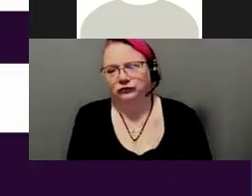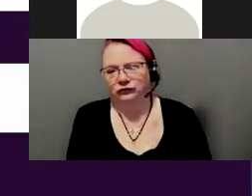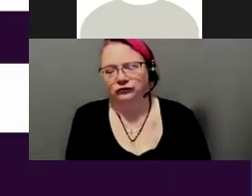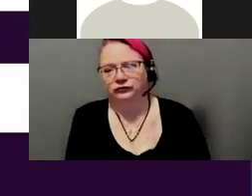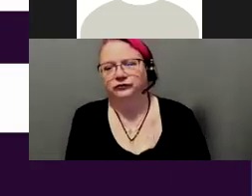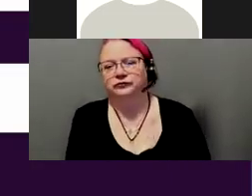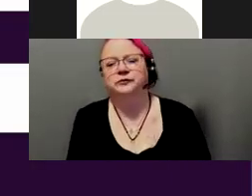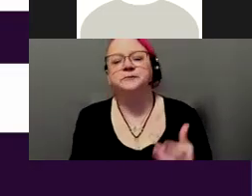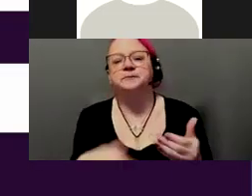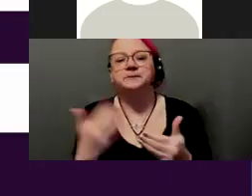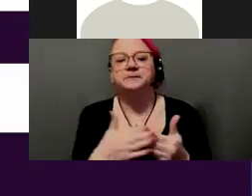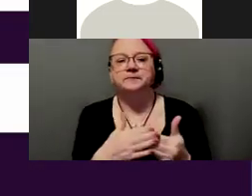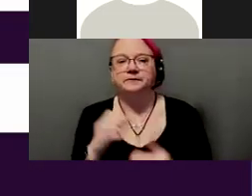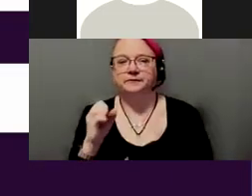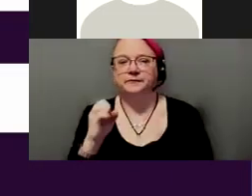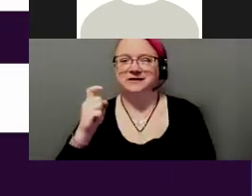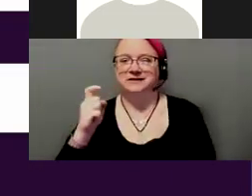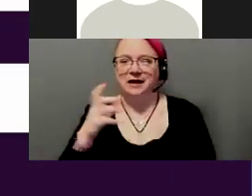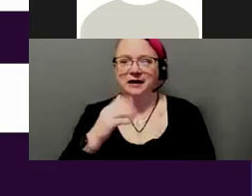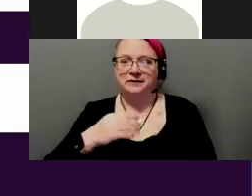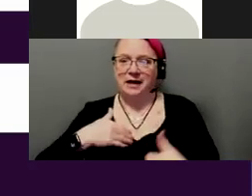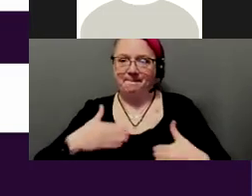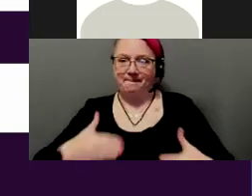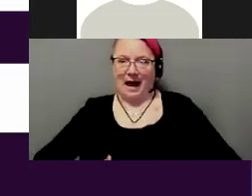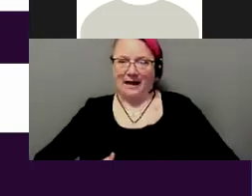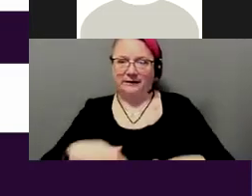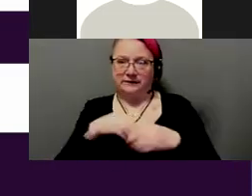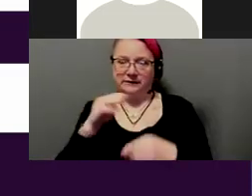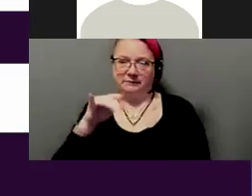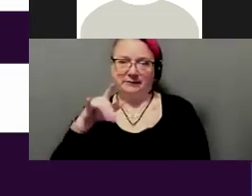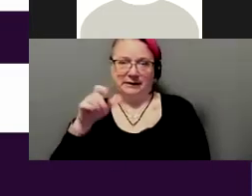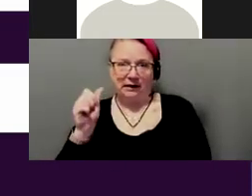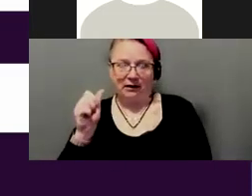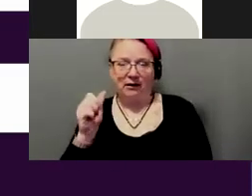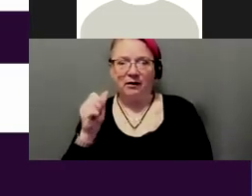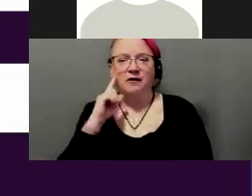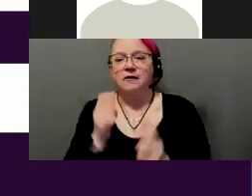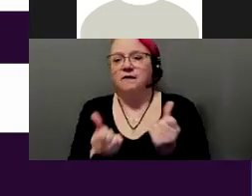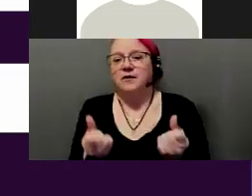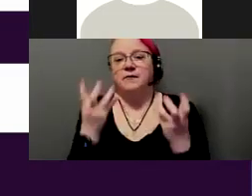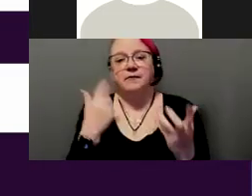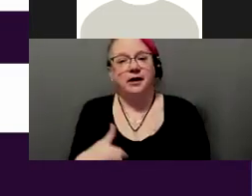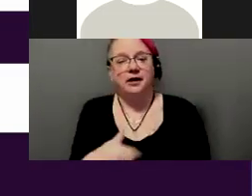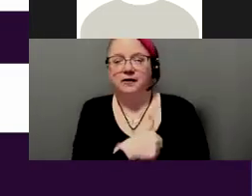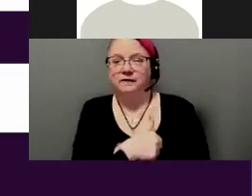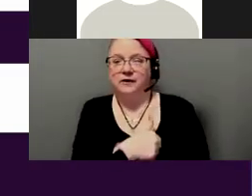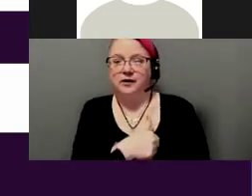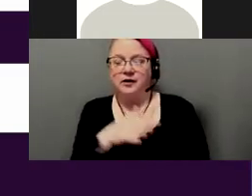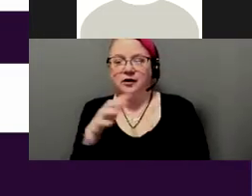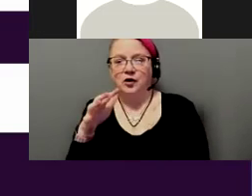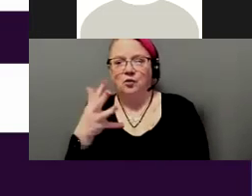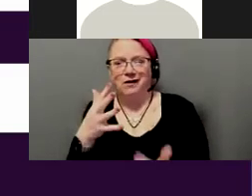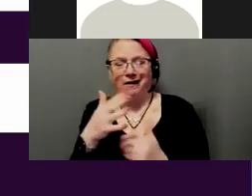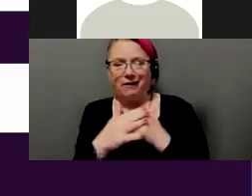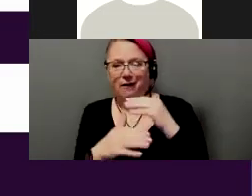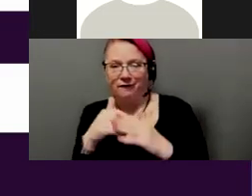Up next, we have sex and bodies in media. This is probably, for many of us, this is the area that we're already kind of comfortable talking